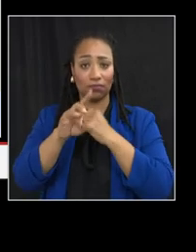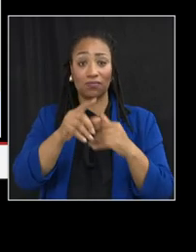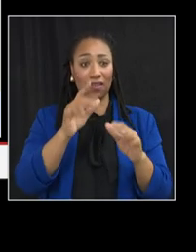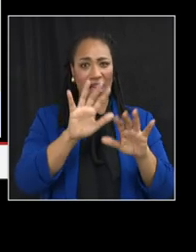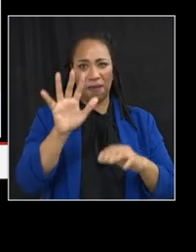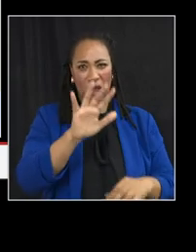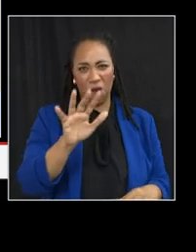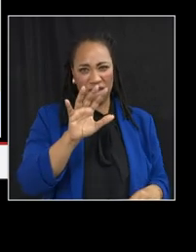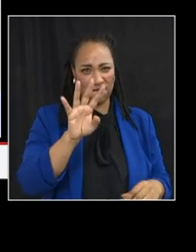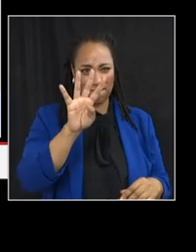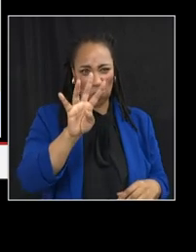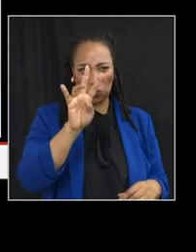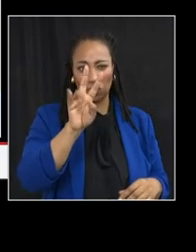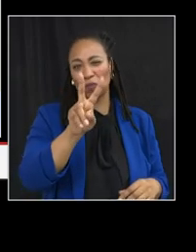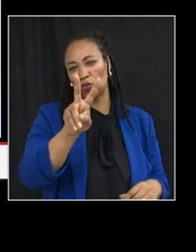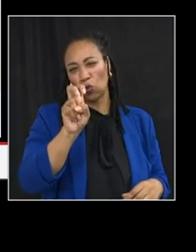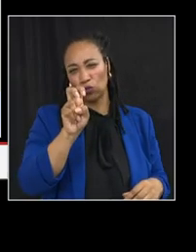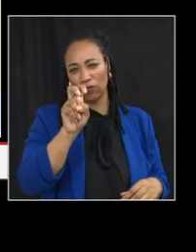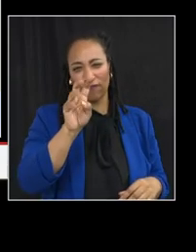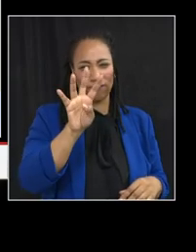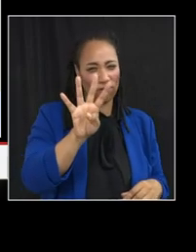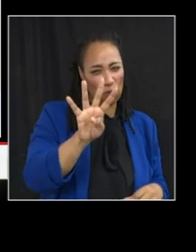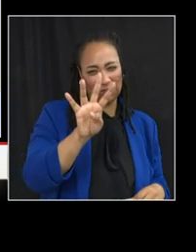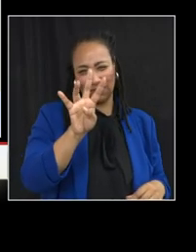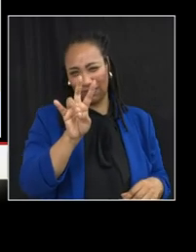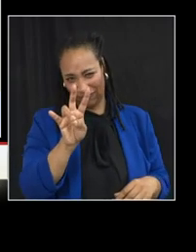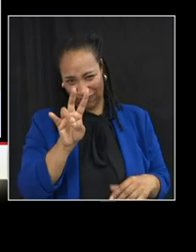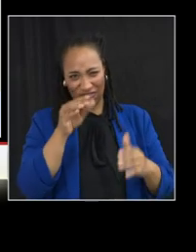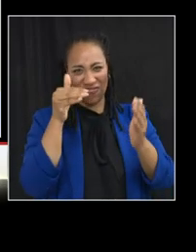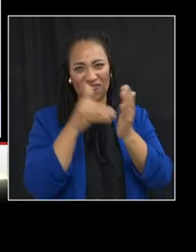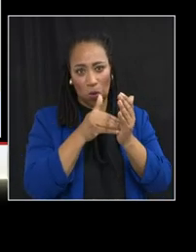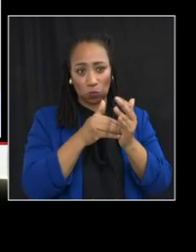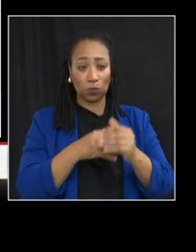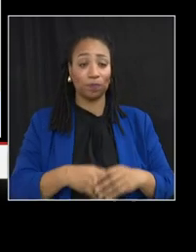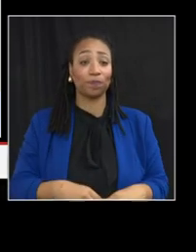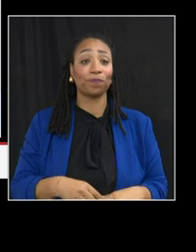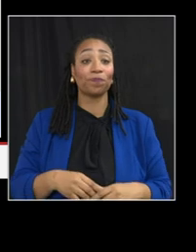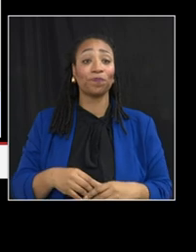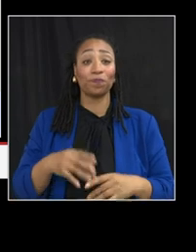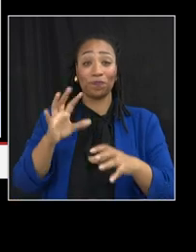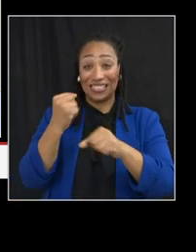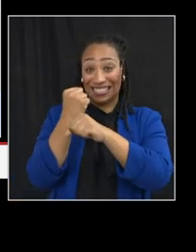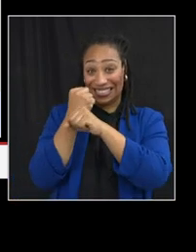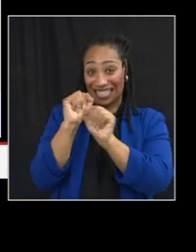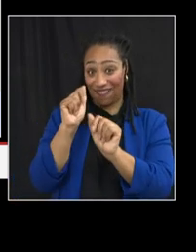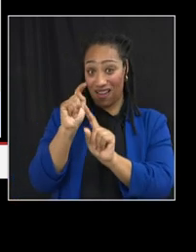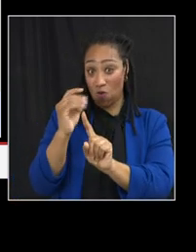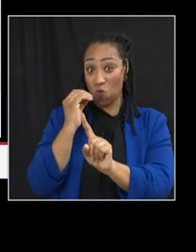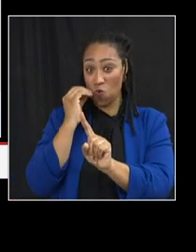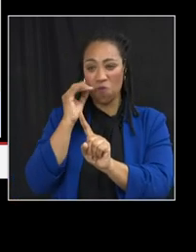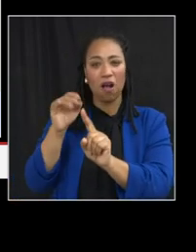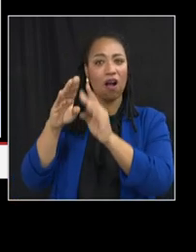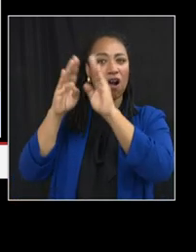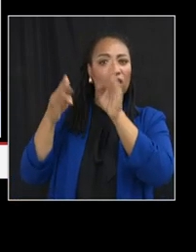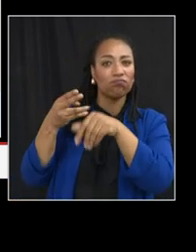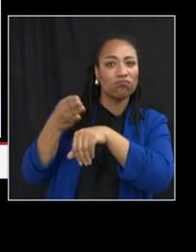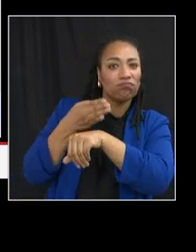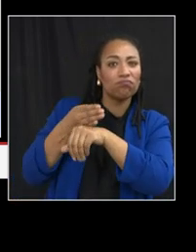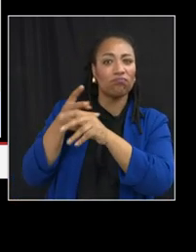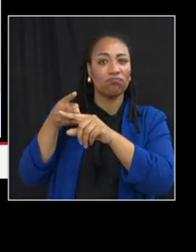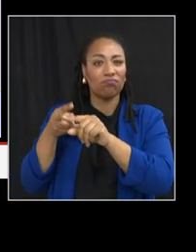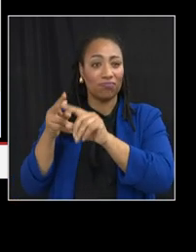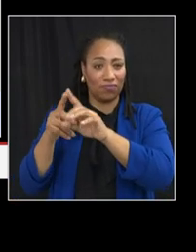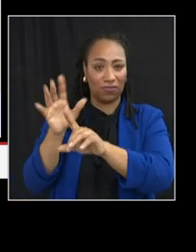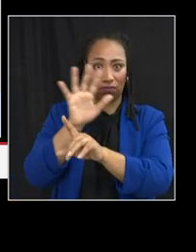Alzheimer's disease and related dementia, and then $2.1 million to support our Produce Plus program run by